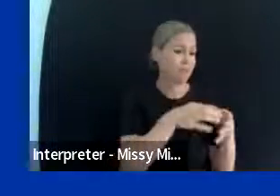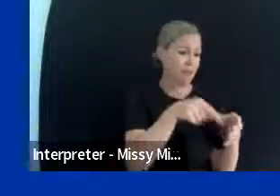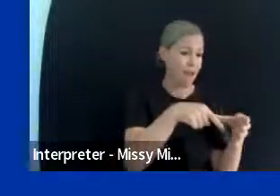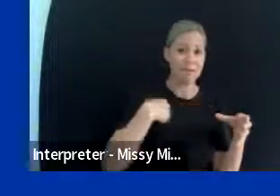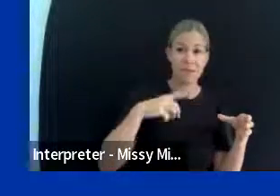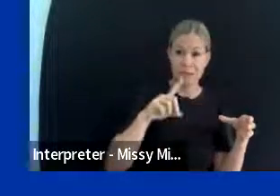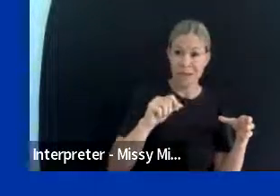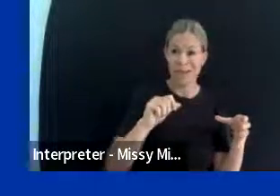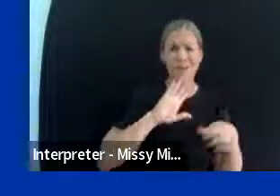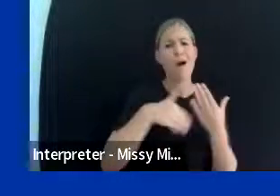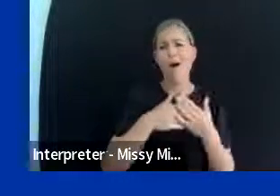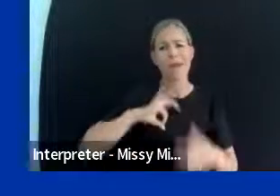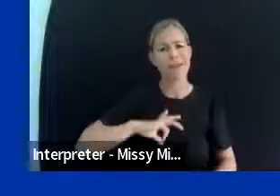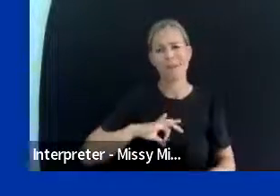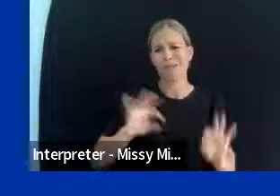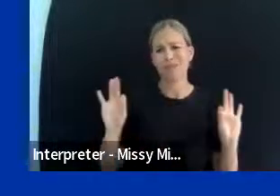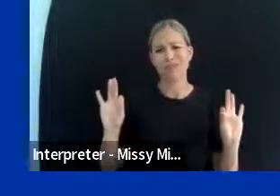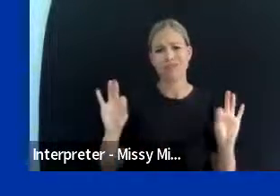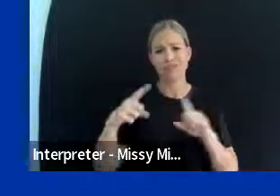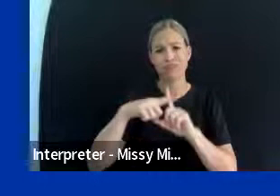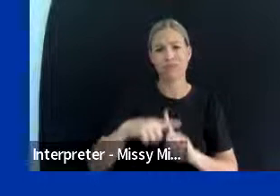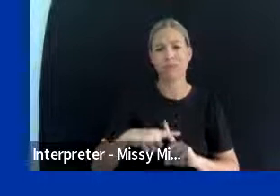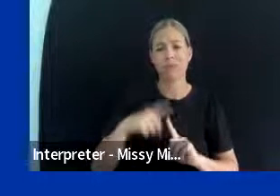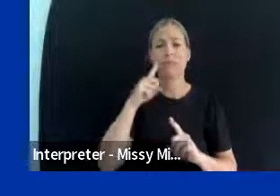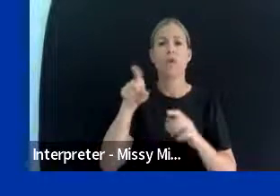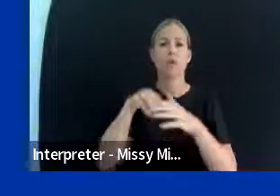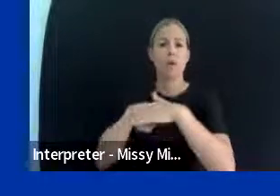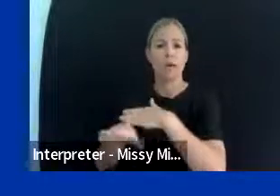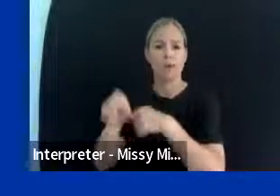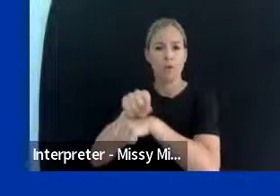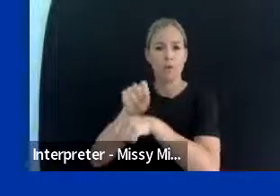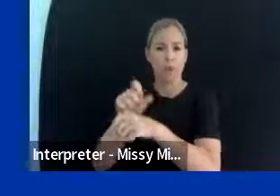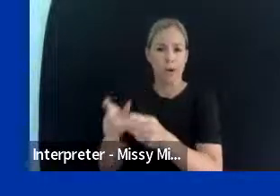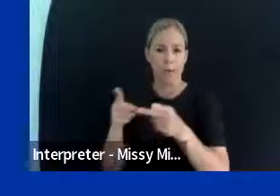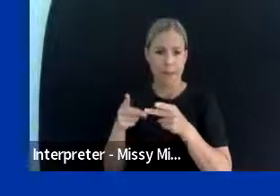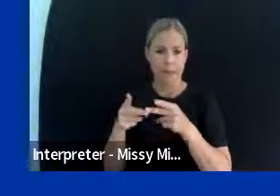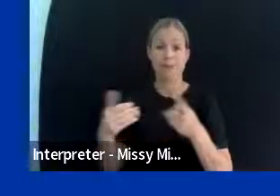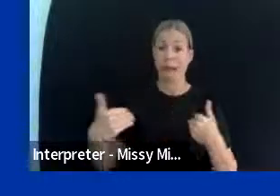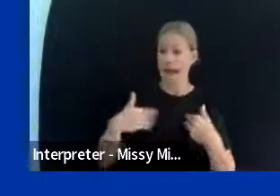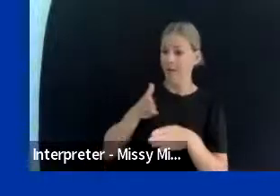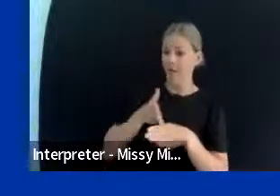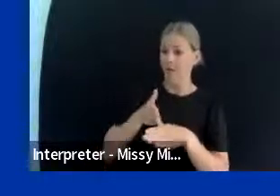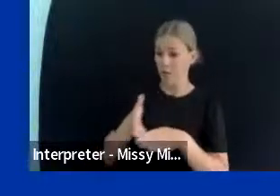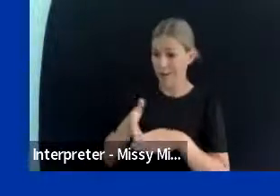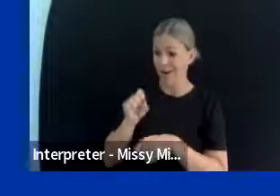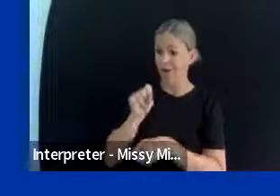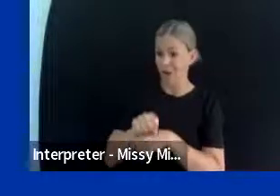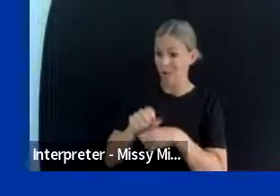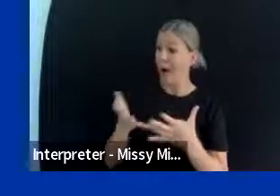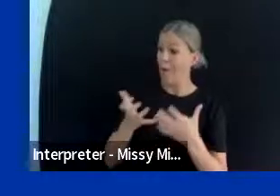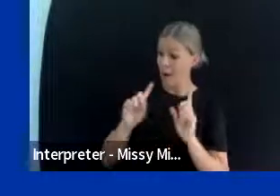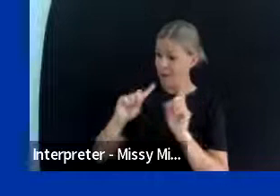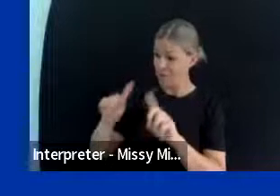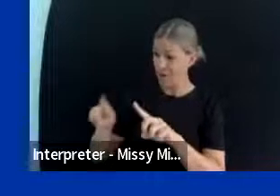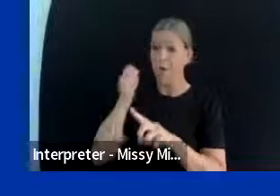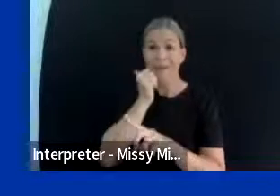foremost, benefit from people entering the workforce and having a career that they want to go to and that